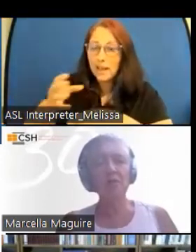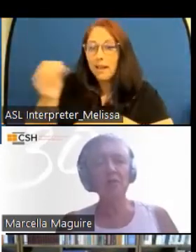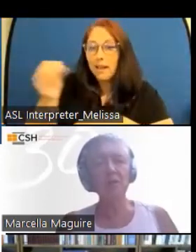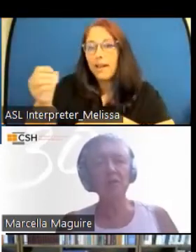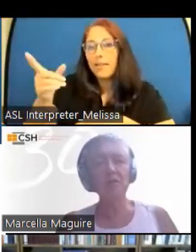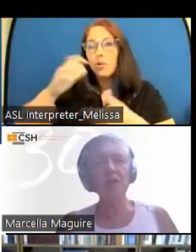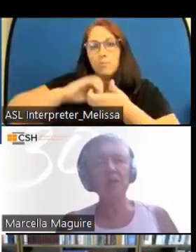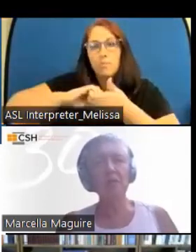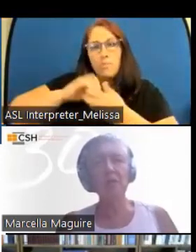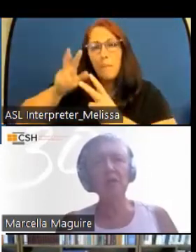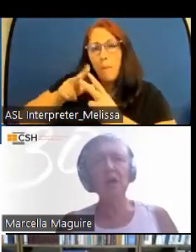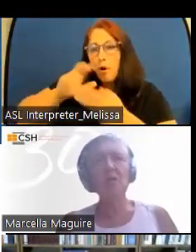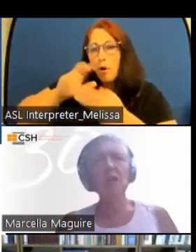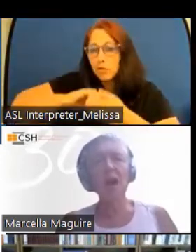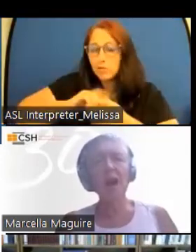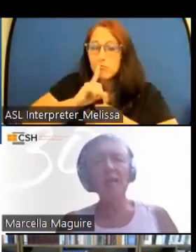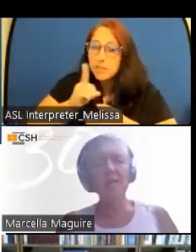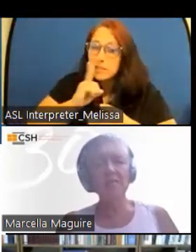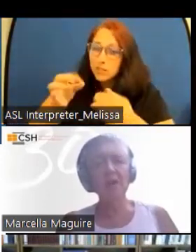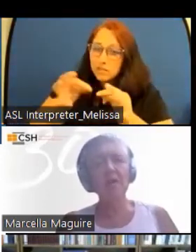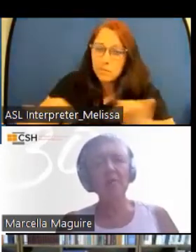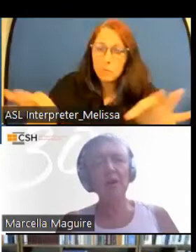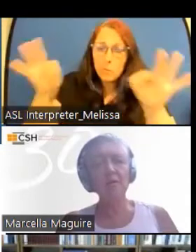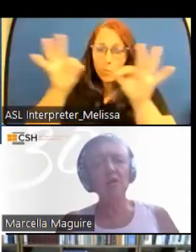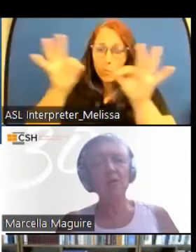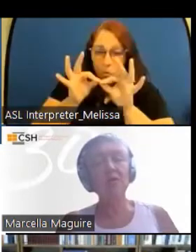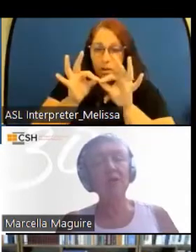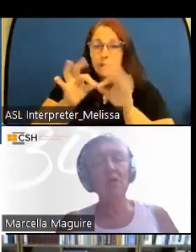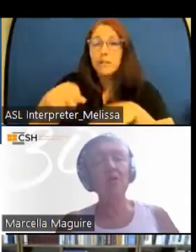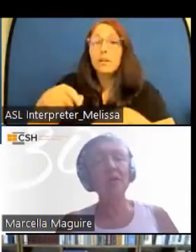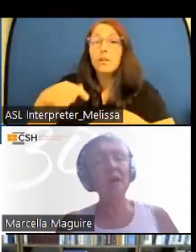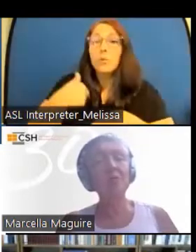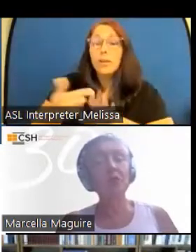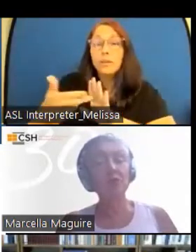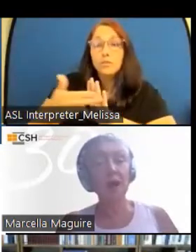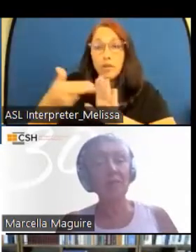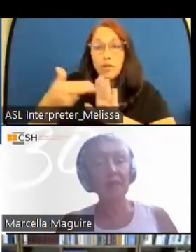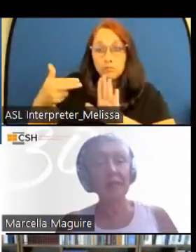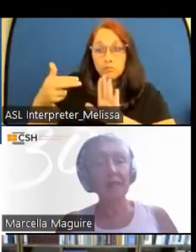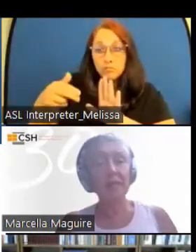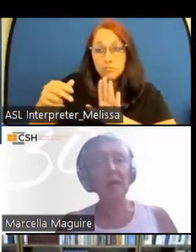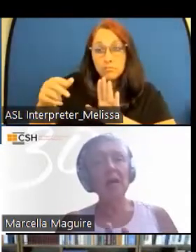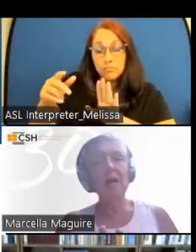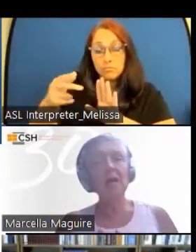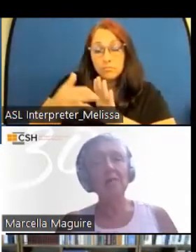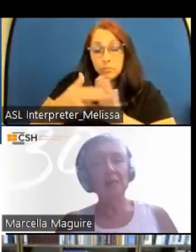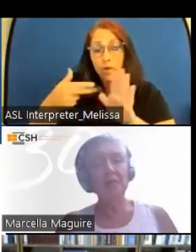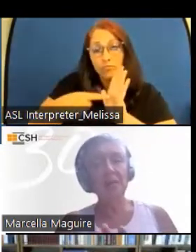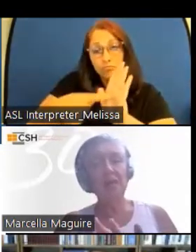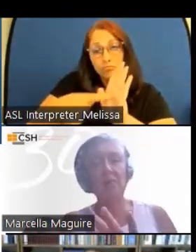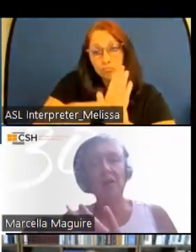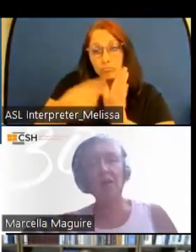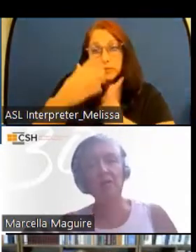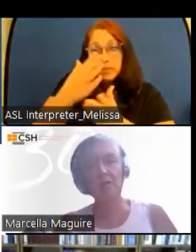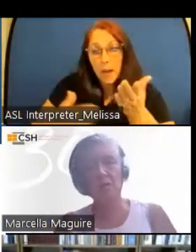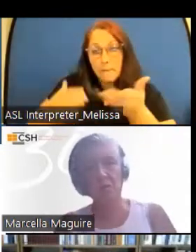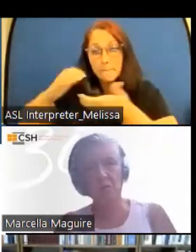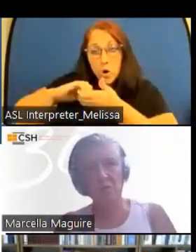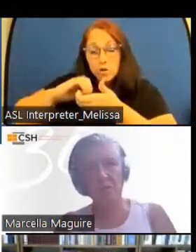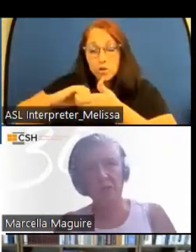partnerships are really, really important. We highlight the partnerships that overlap geographically. Some of them